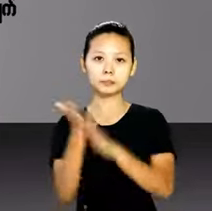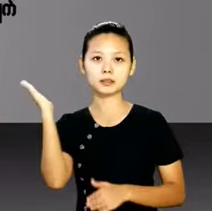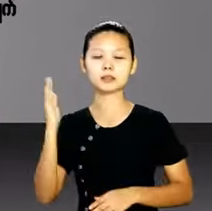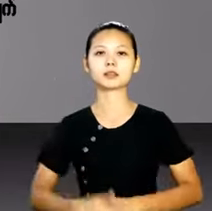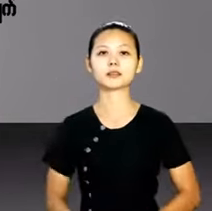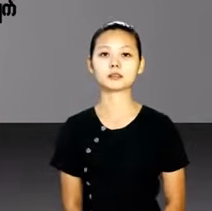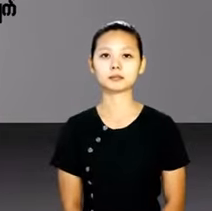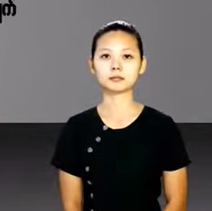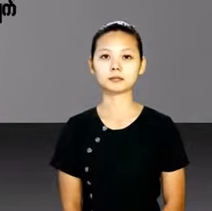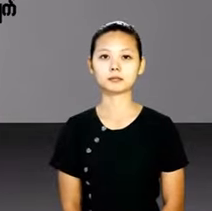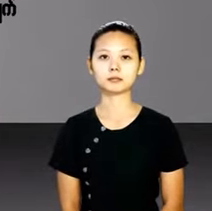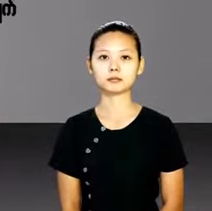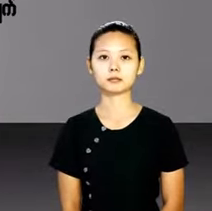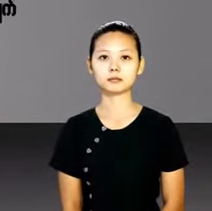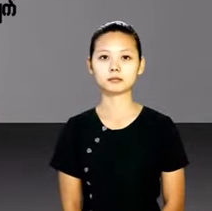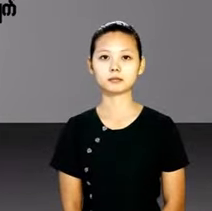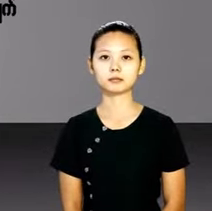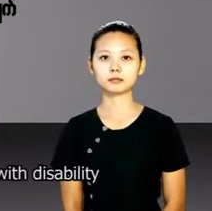alarms.